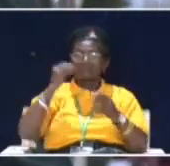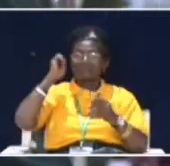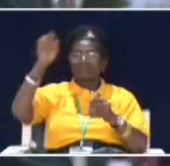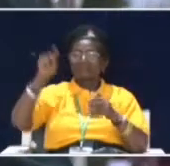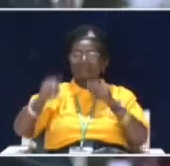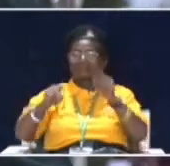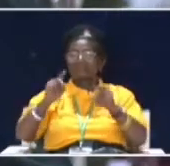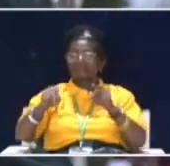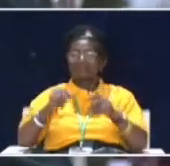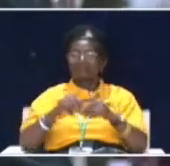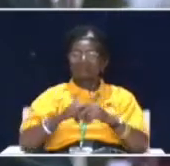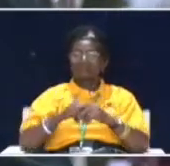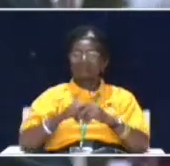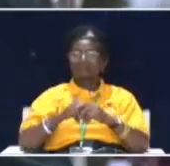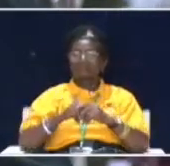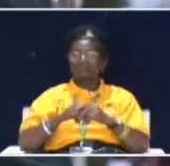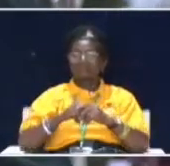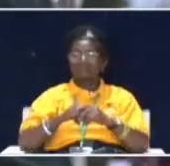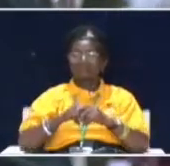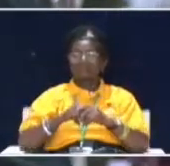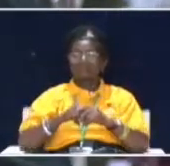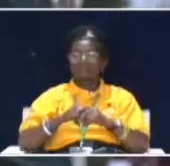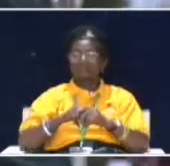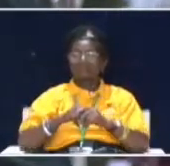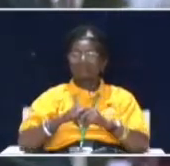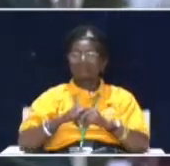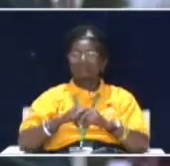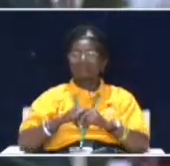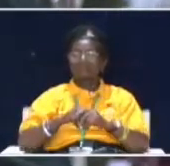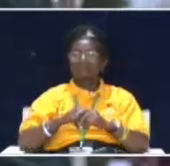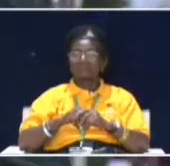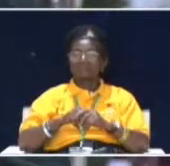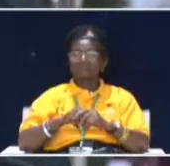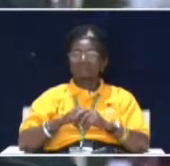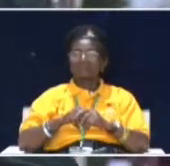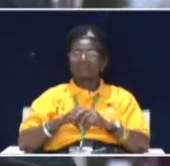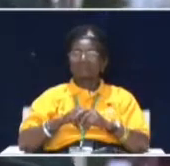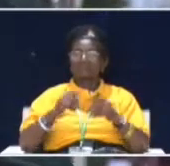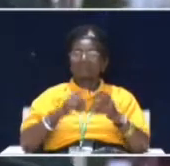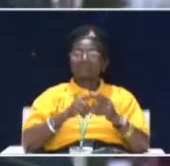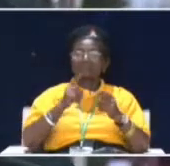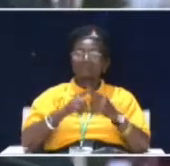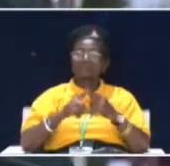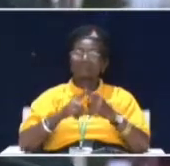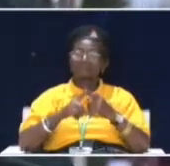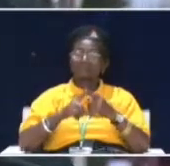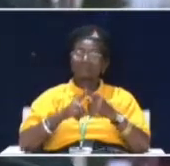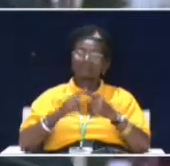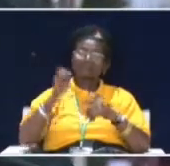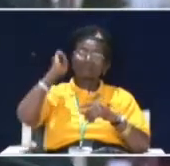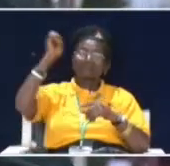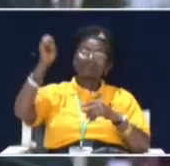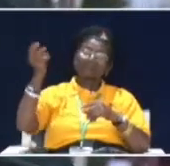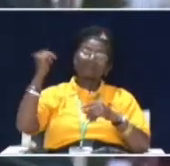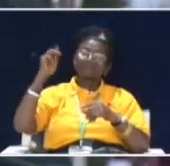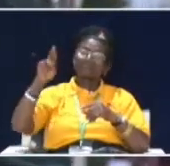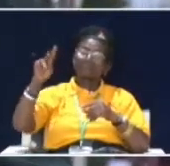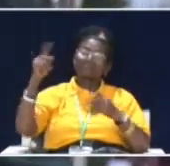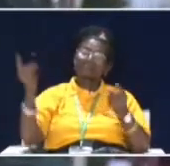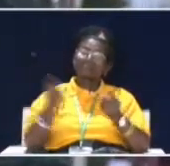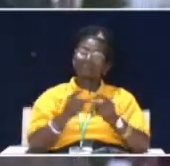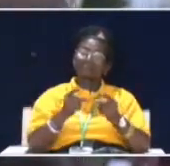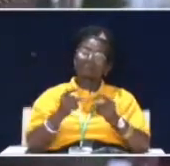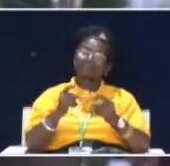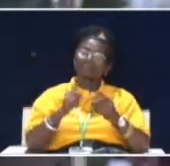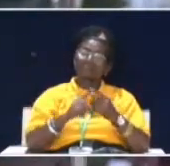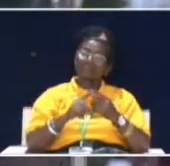yan gege bi oba niwaju awon arakunrin re. Then he was repositioned to the cave of